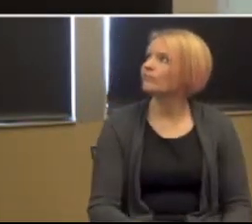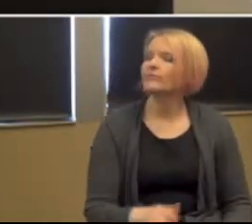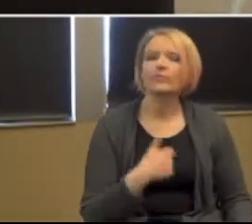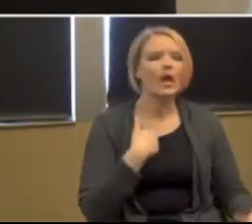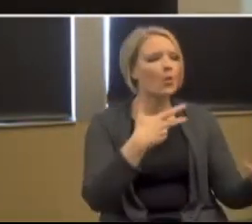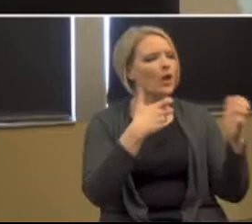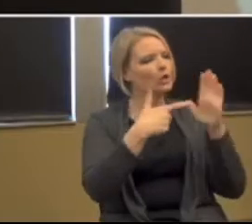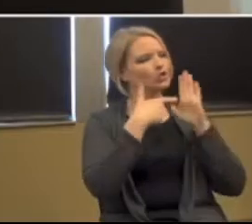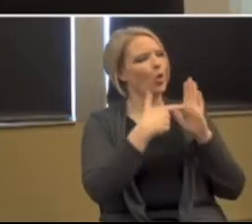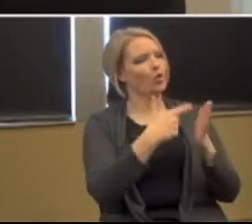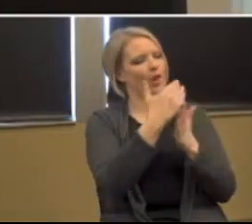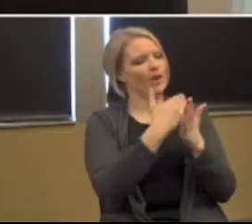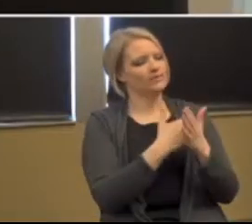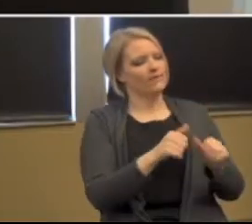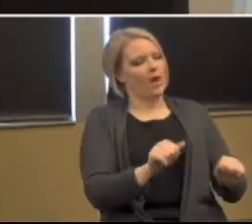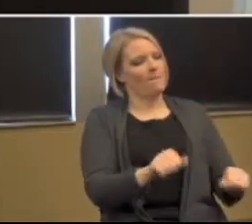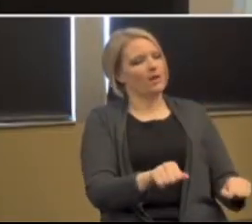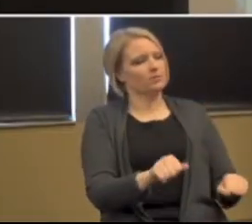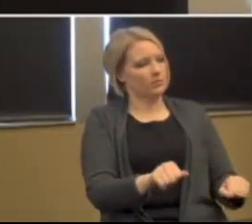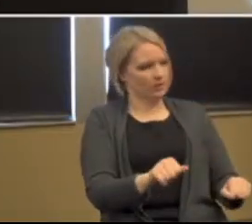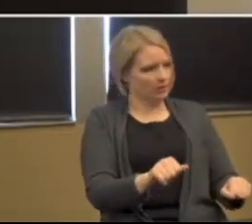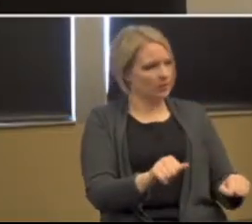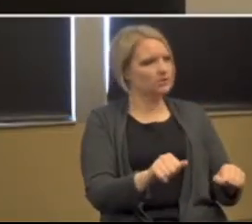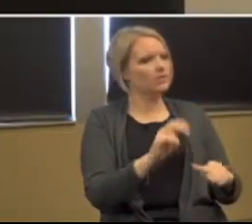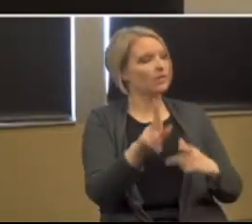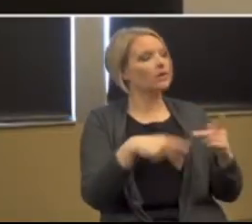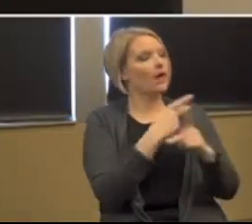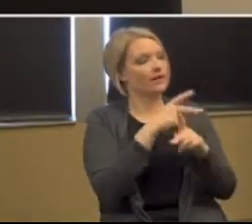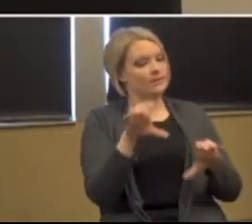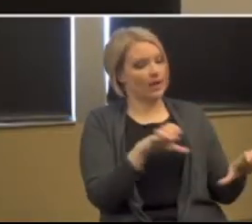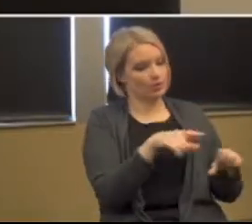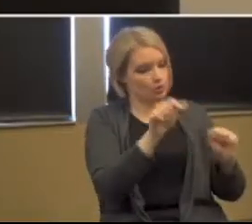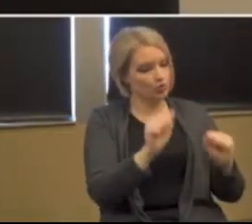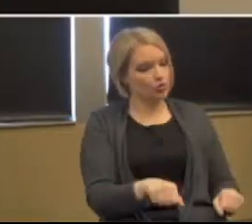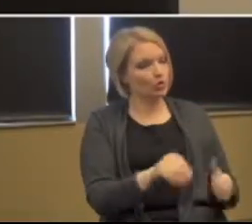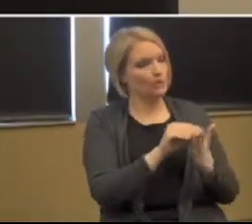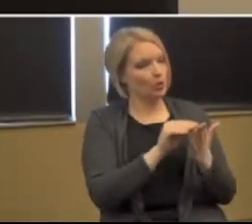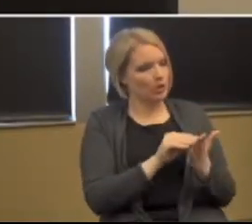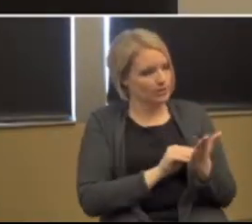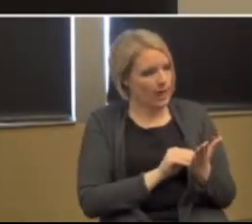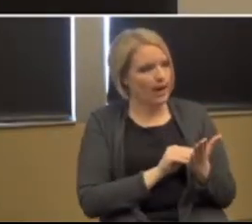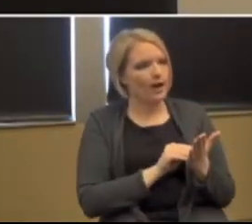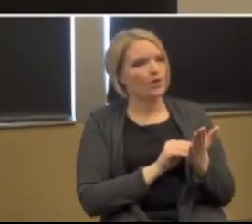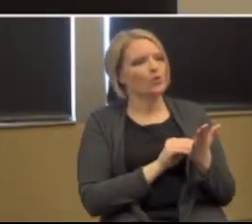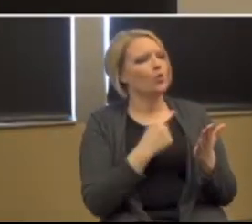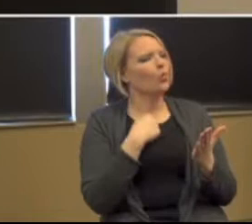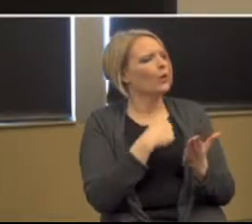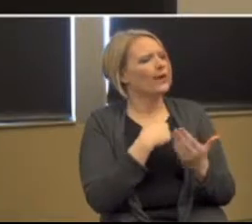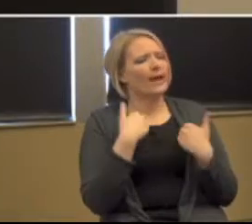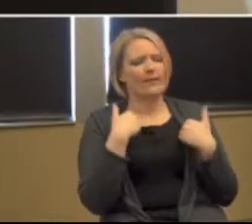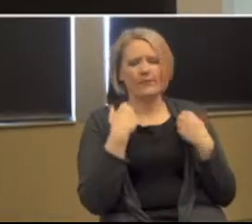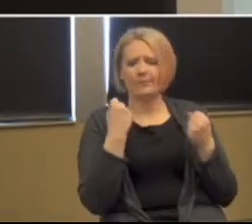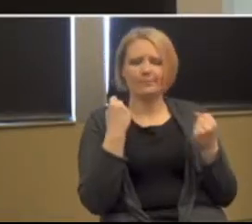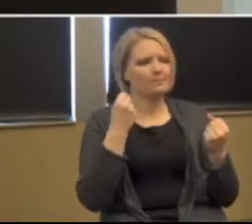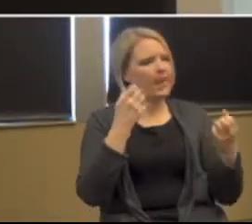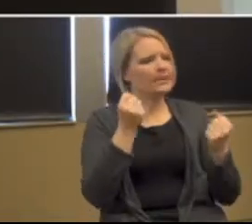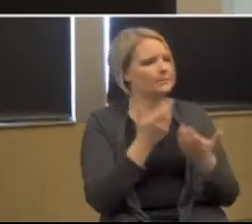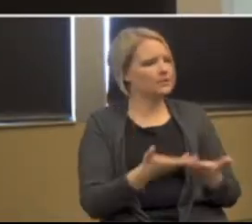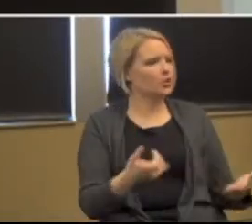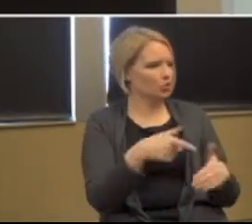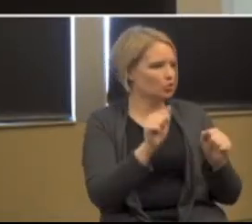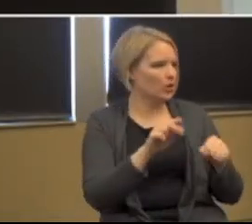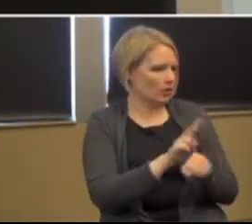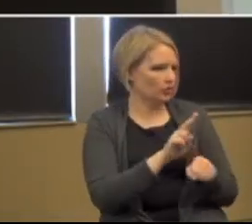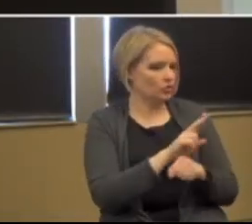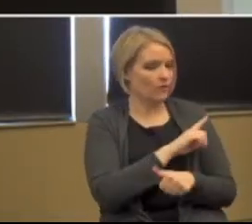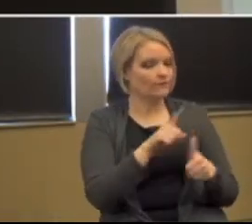the possibilities are endless here, but the types of activities that you could put. We have a million materials that you can